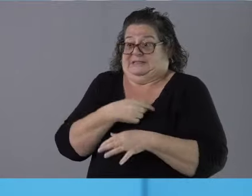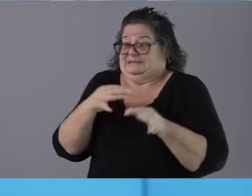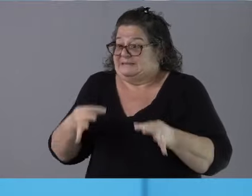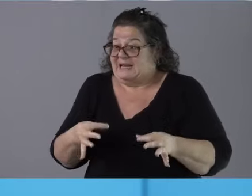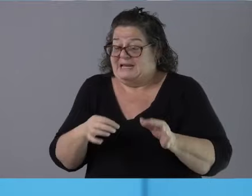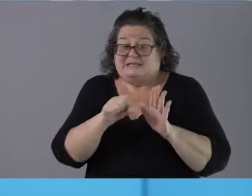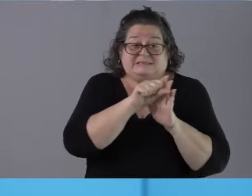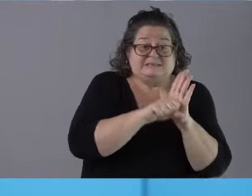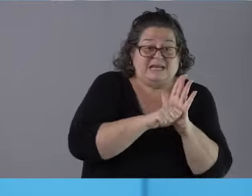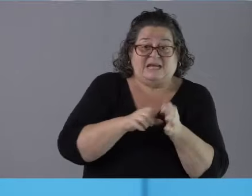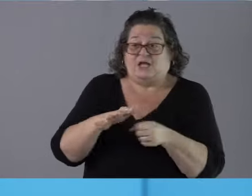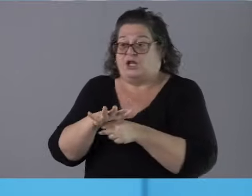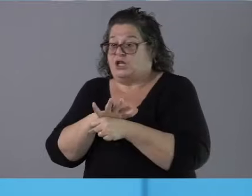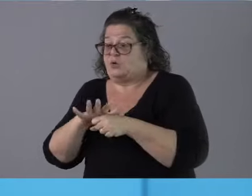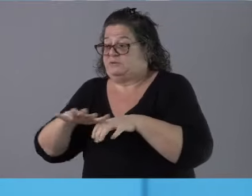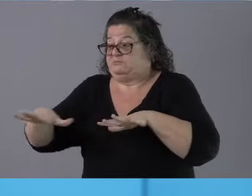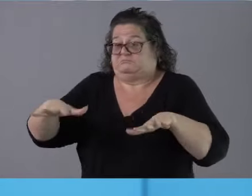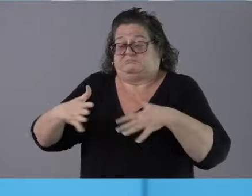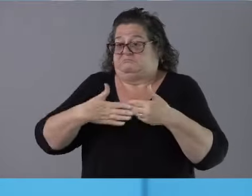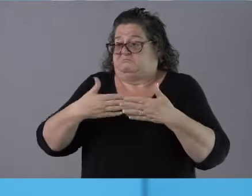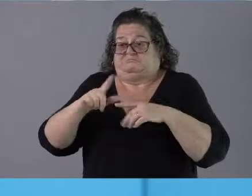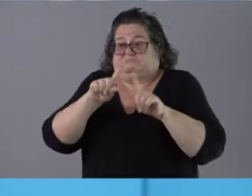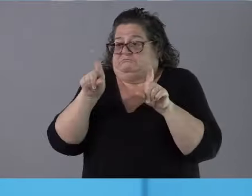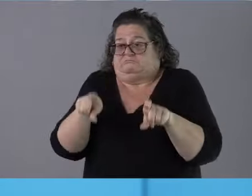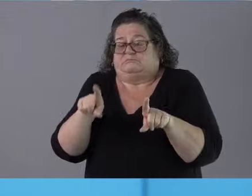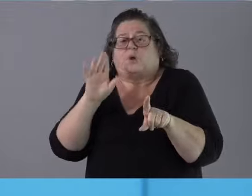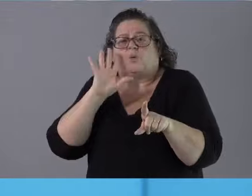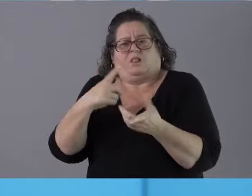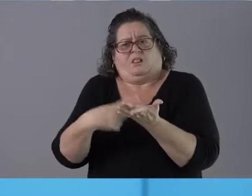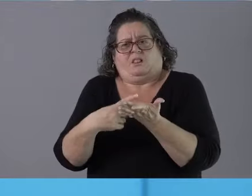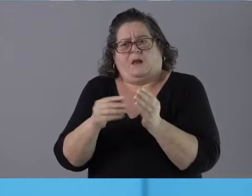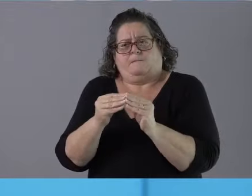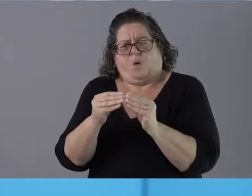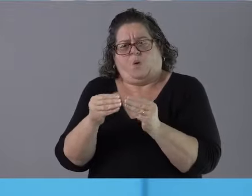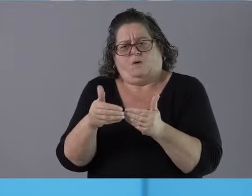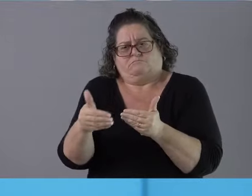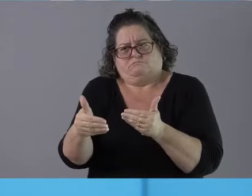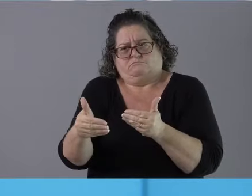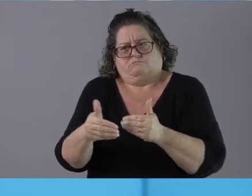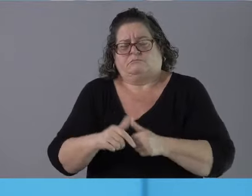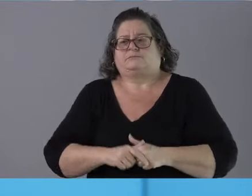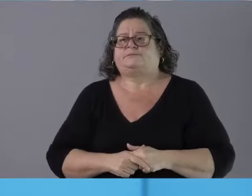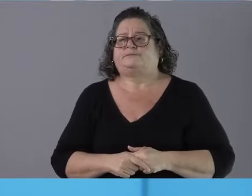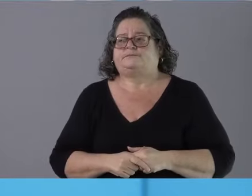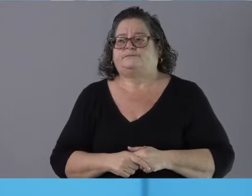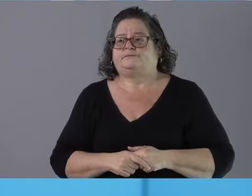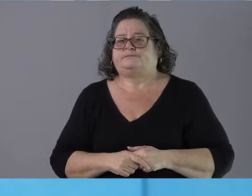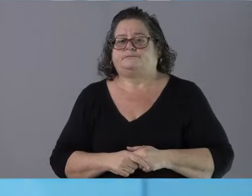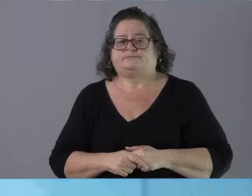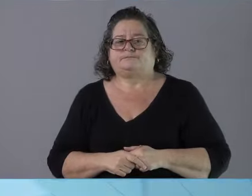more to follow on this next week, more specifics. We're going to come to the room. We're going to go to Courtney with ABC 15, and we'll go to Jeremy.